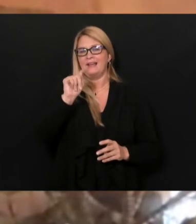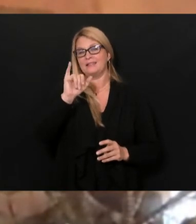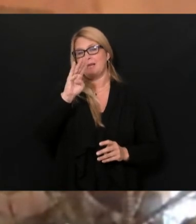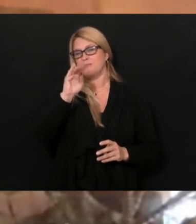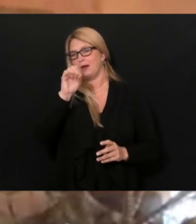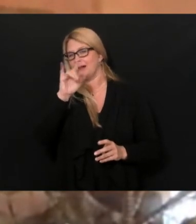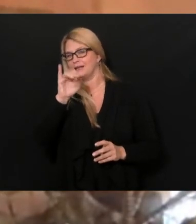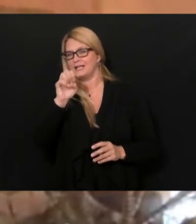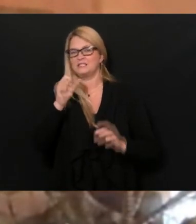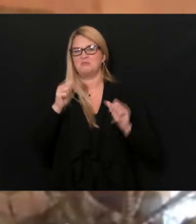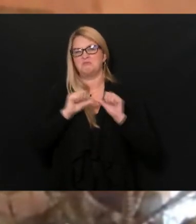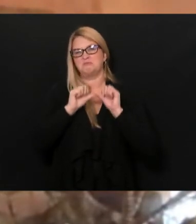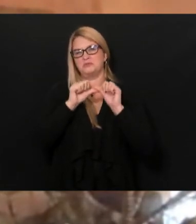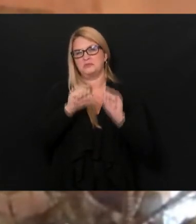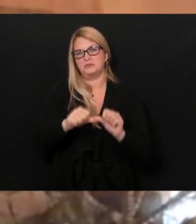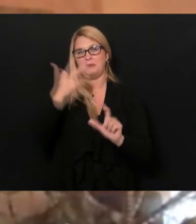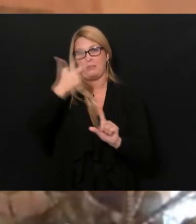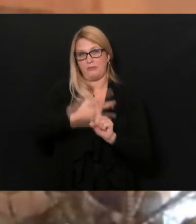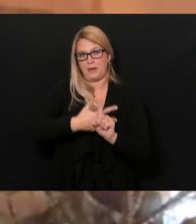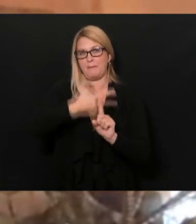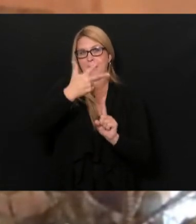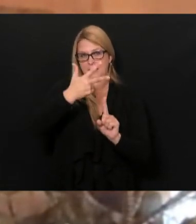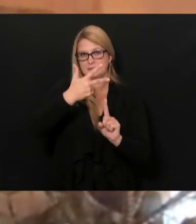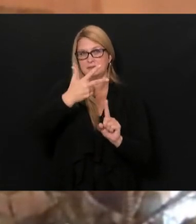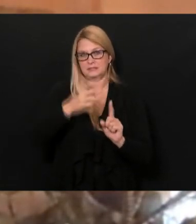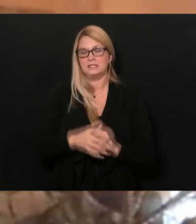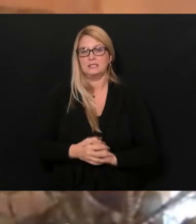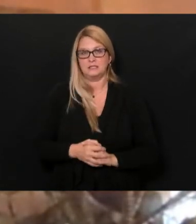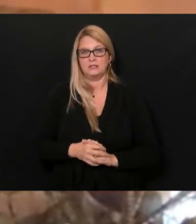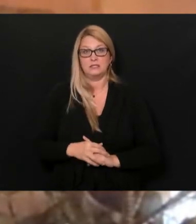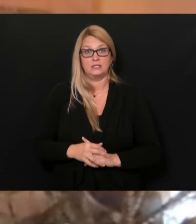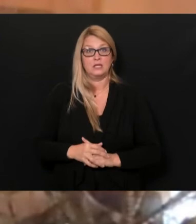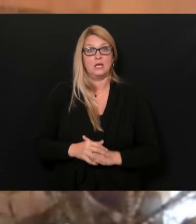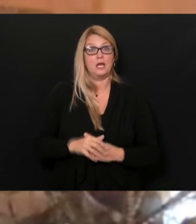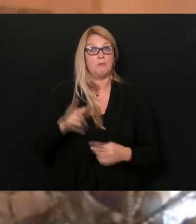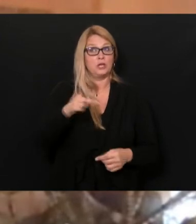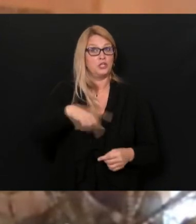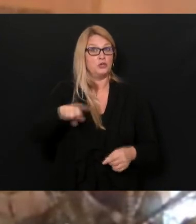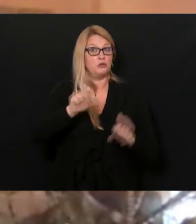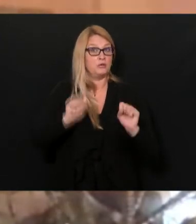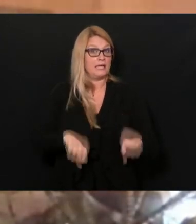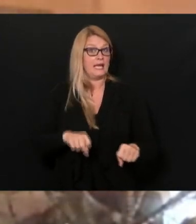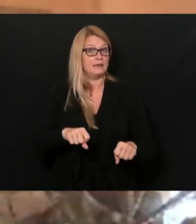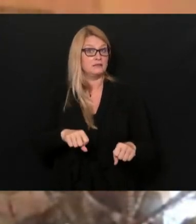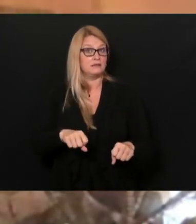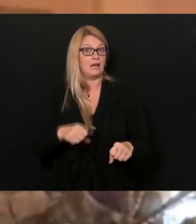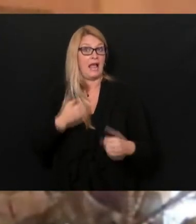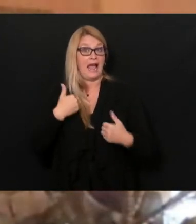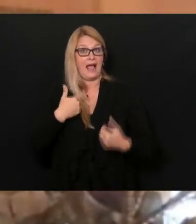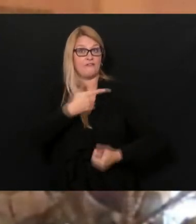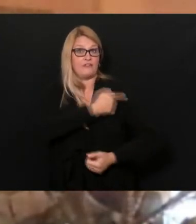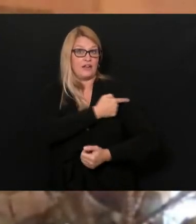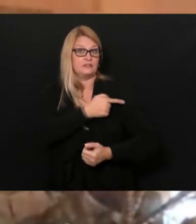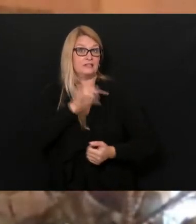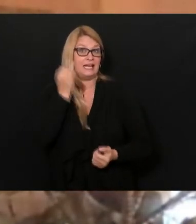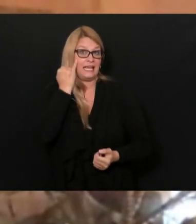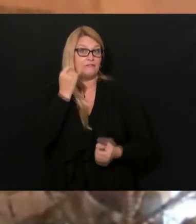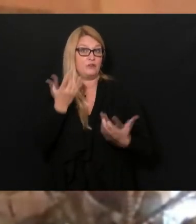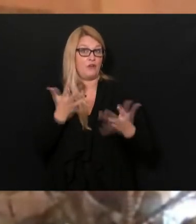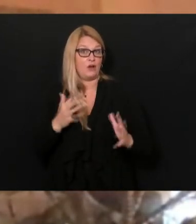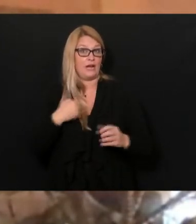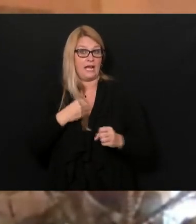about 3 months or so after a COVID infection, but you are eligible to get the vaccine even if you've had COVID. And